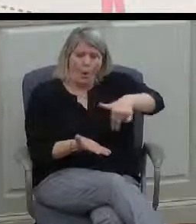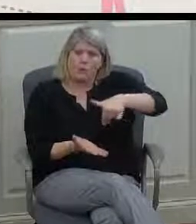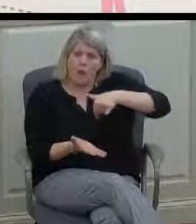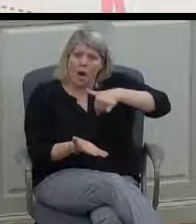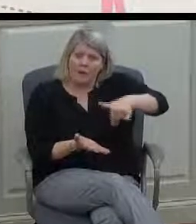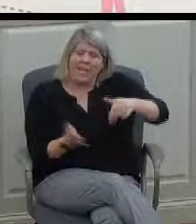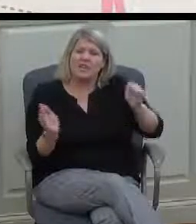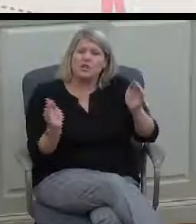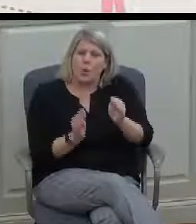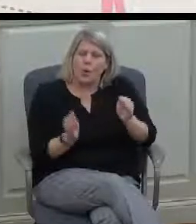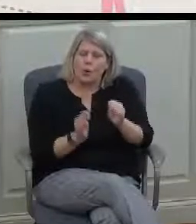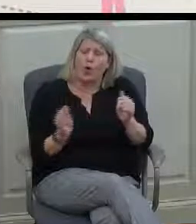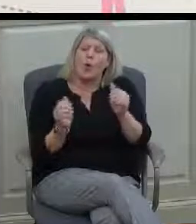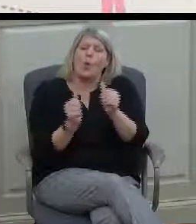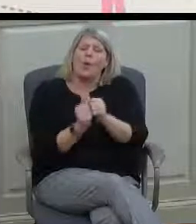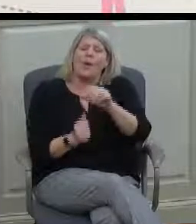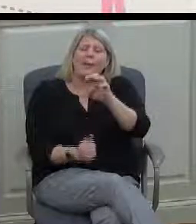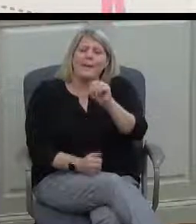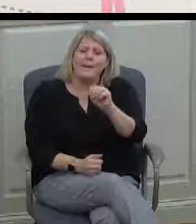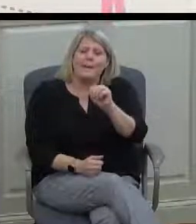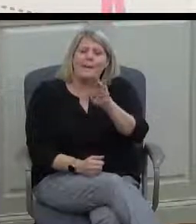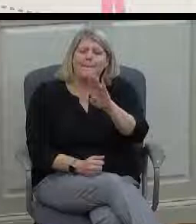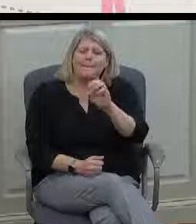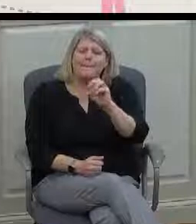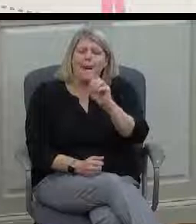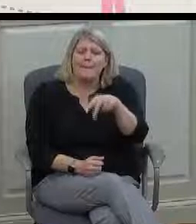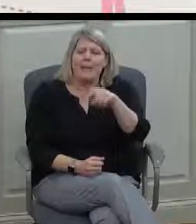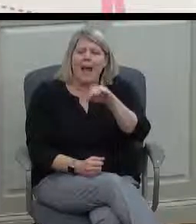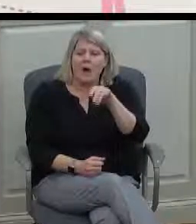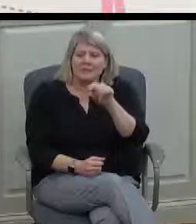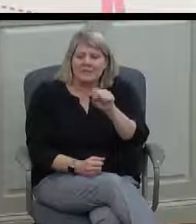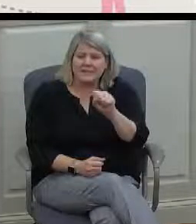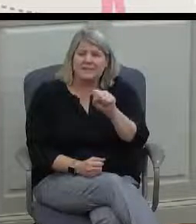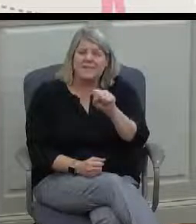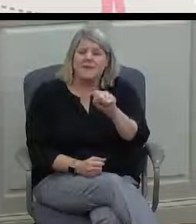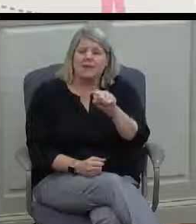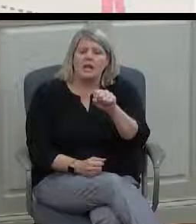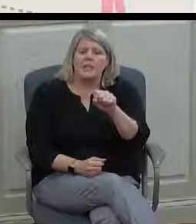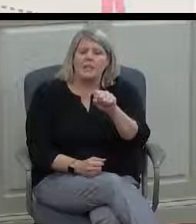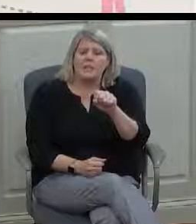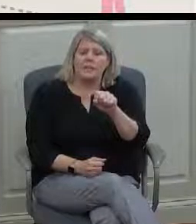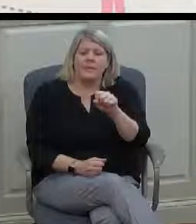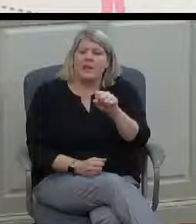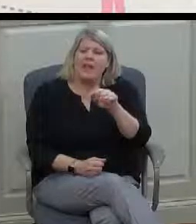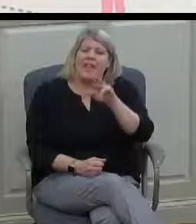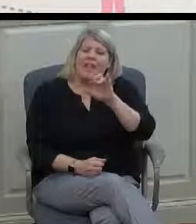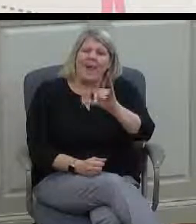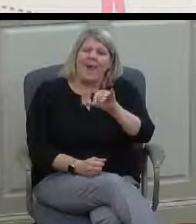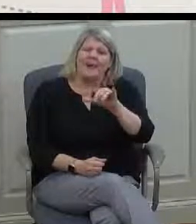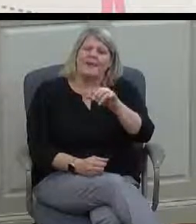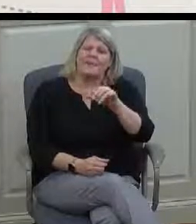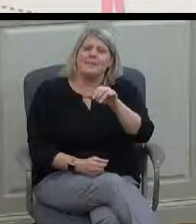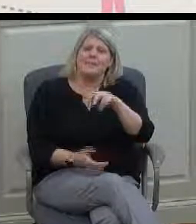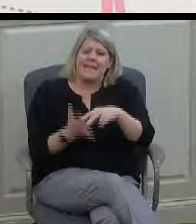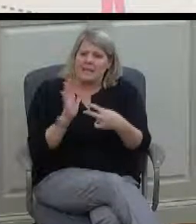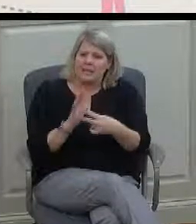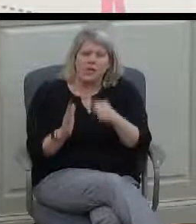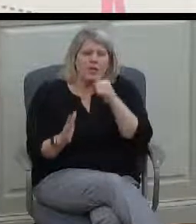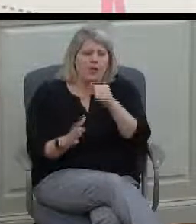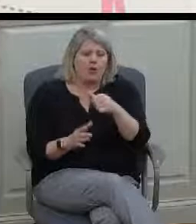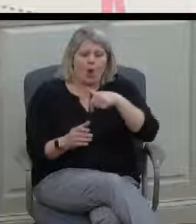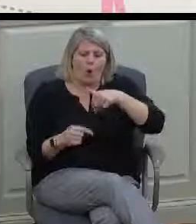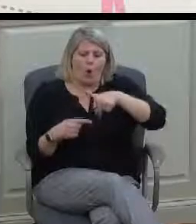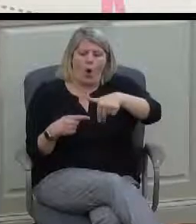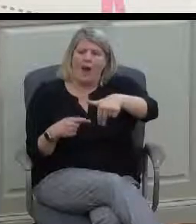With the bump outs and the area that you're able to recover, you're just not in the road nearly as long as you